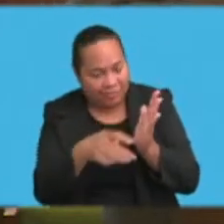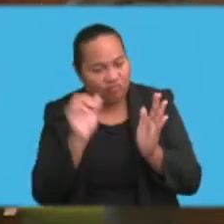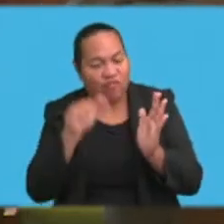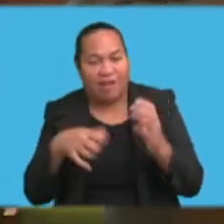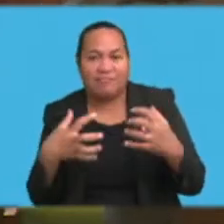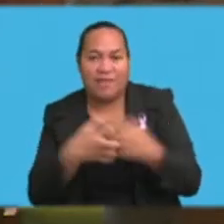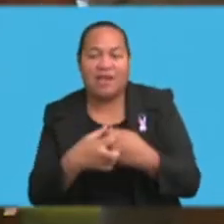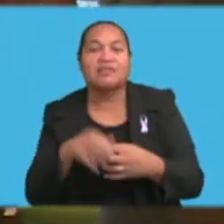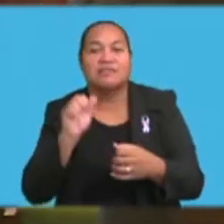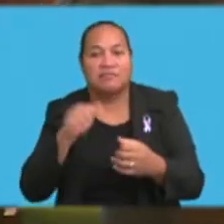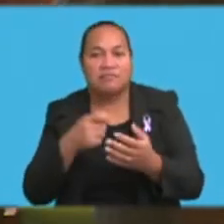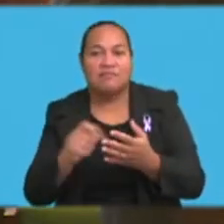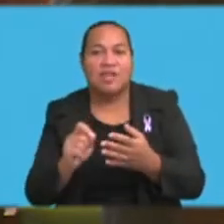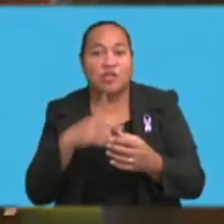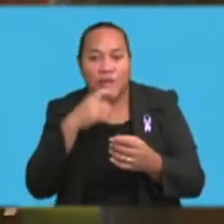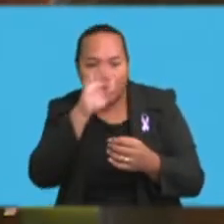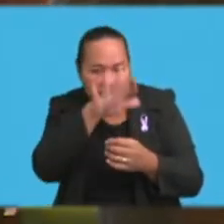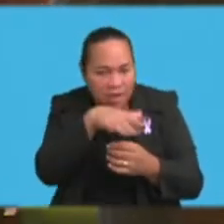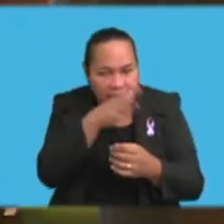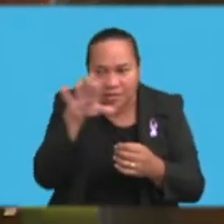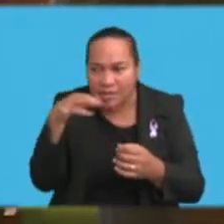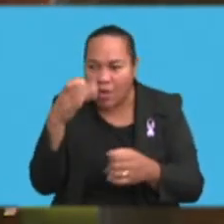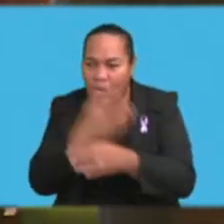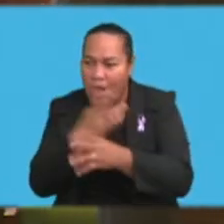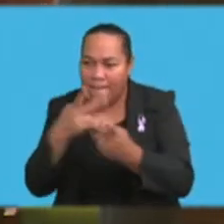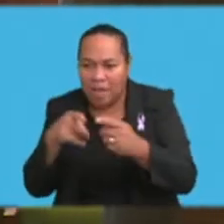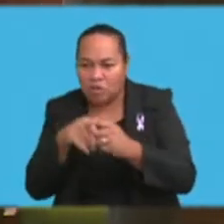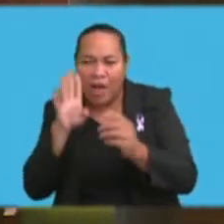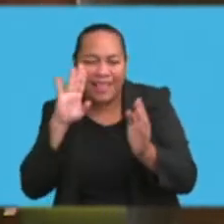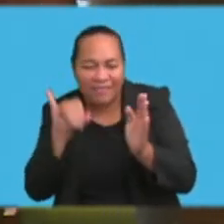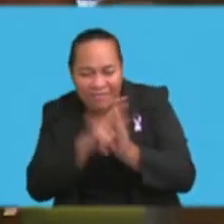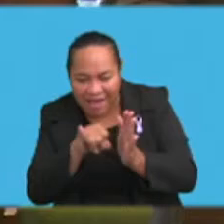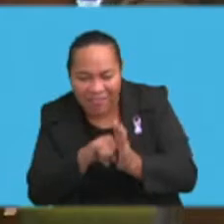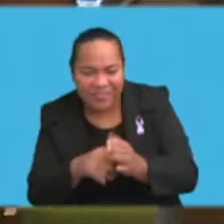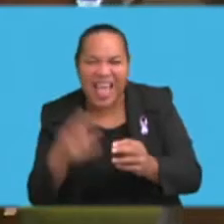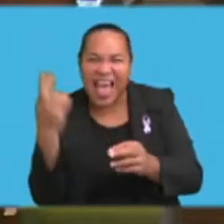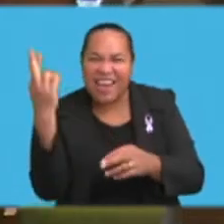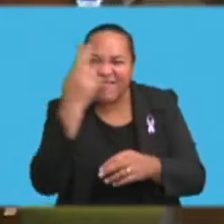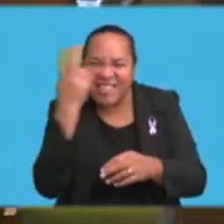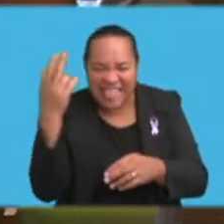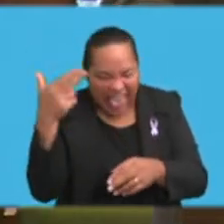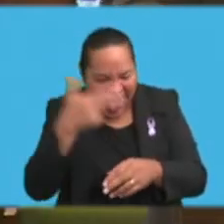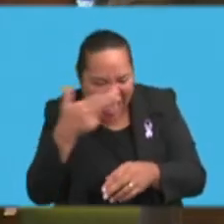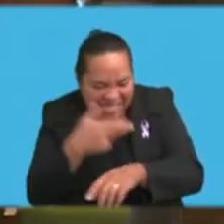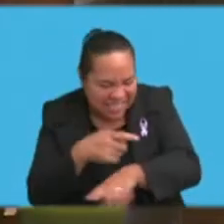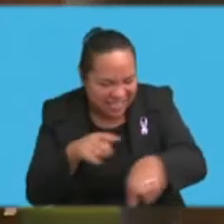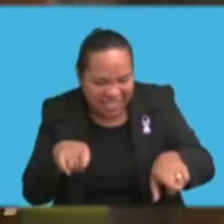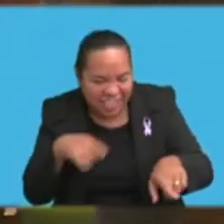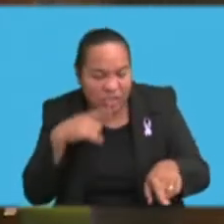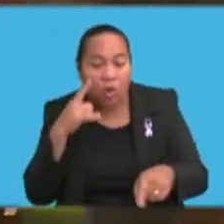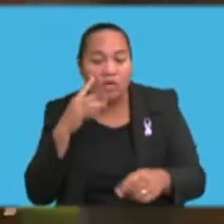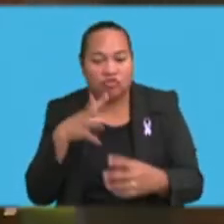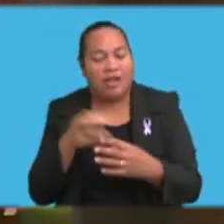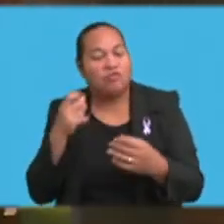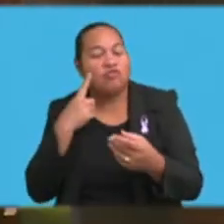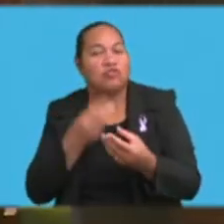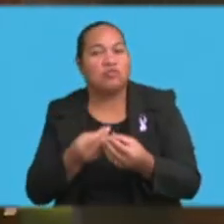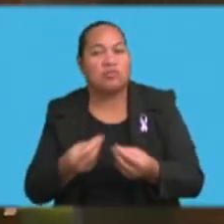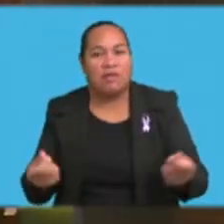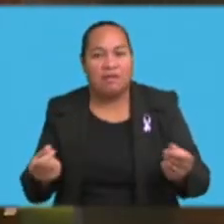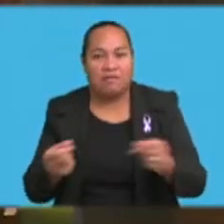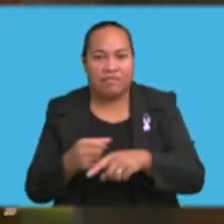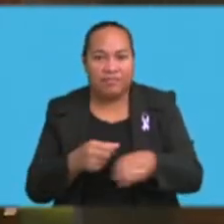may scan their own workplaces to identify where there are hazards and risks and take action to address these.